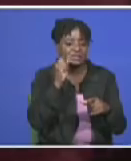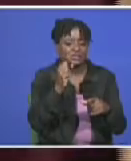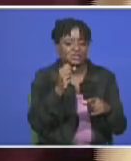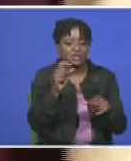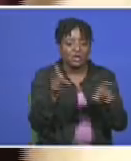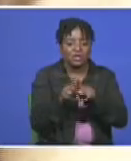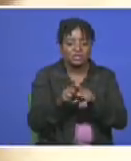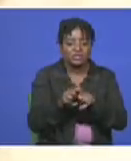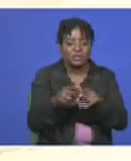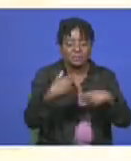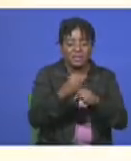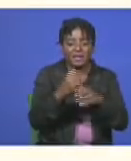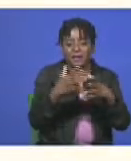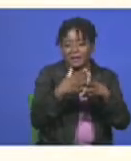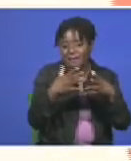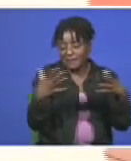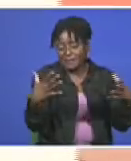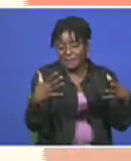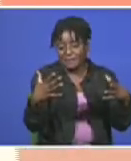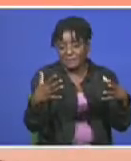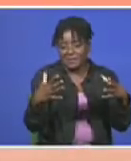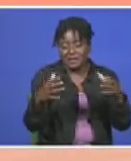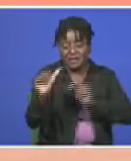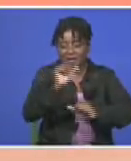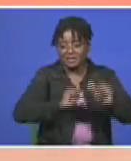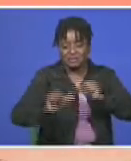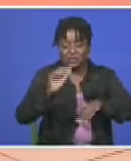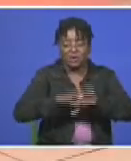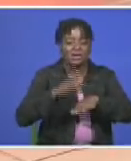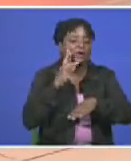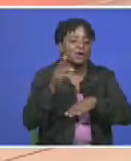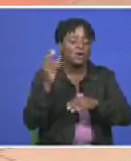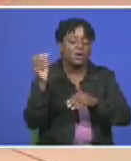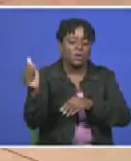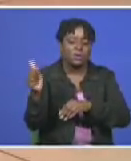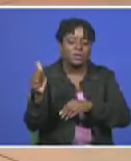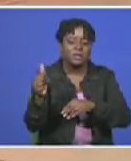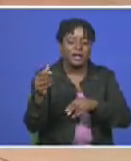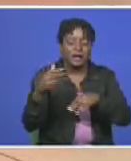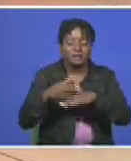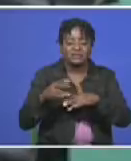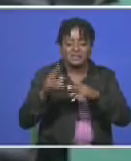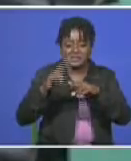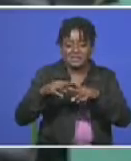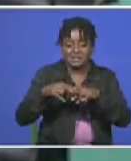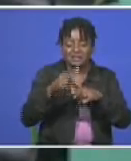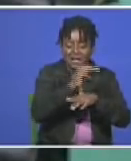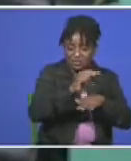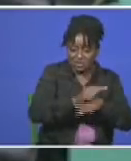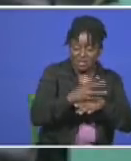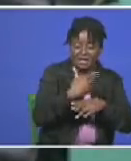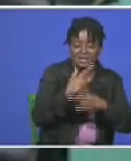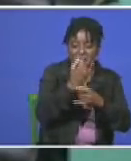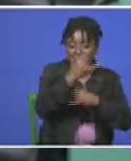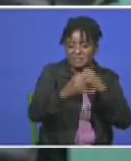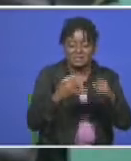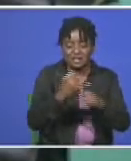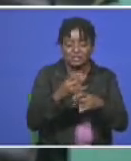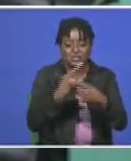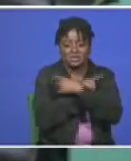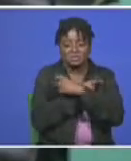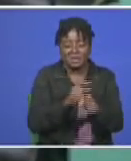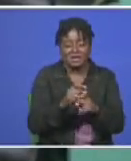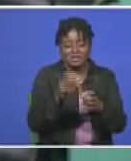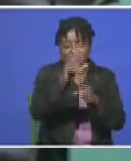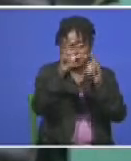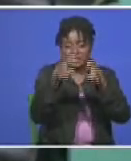waves of her own after sitting some national and international Spanish examinations. I think that I am the first